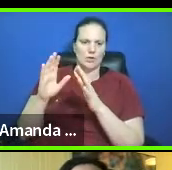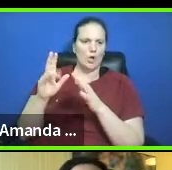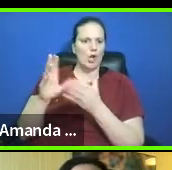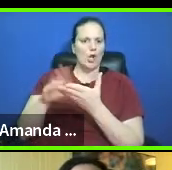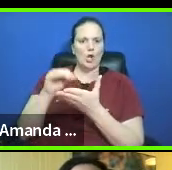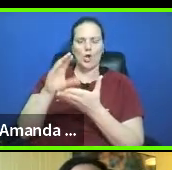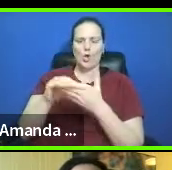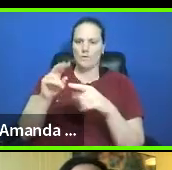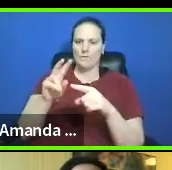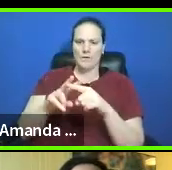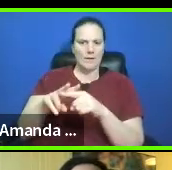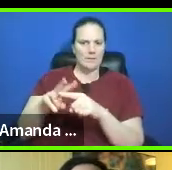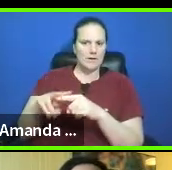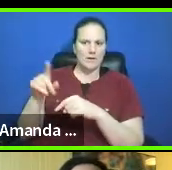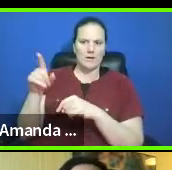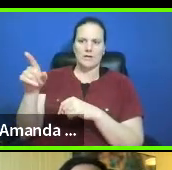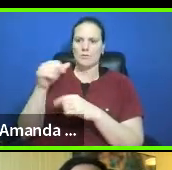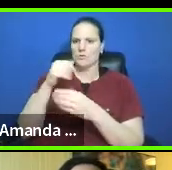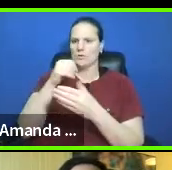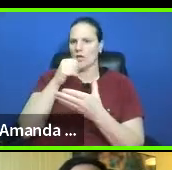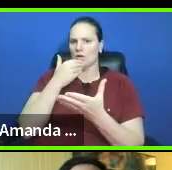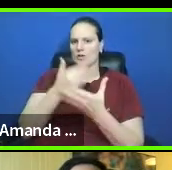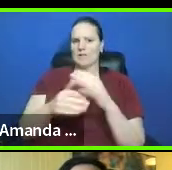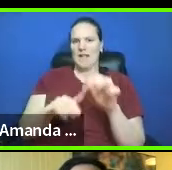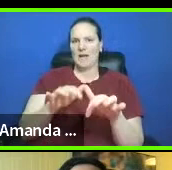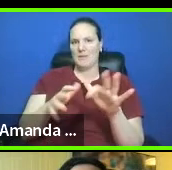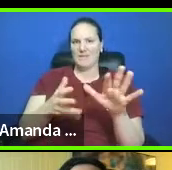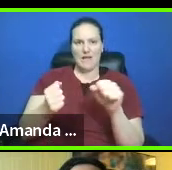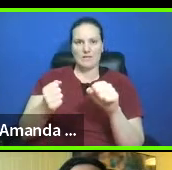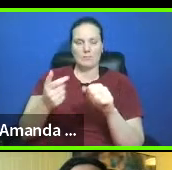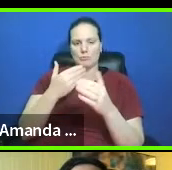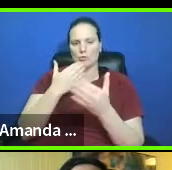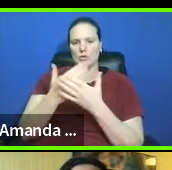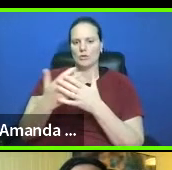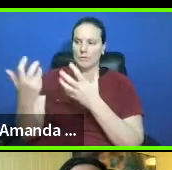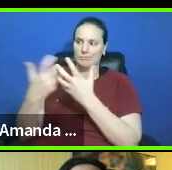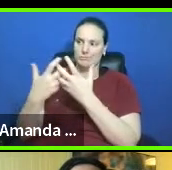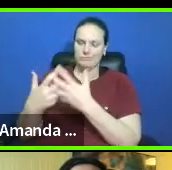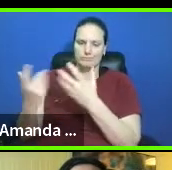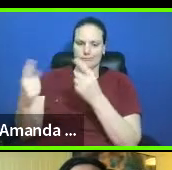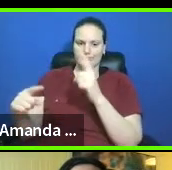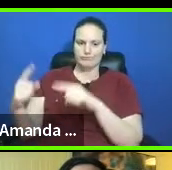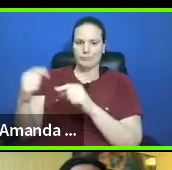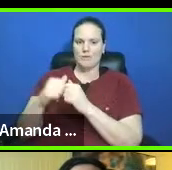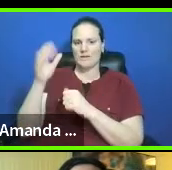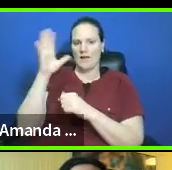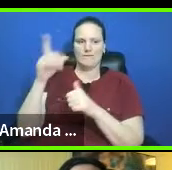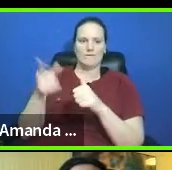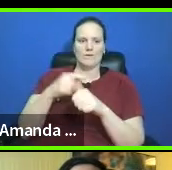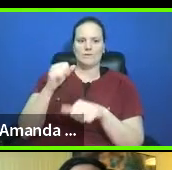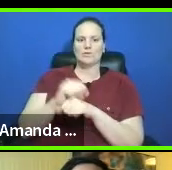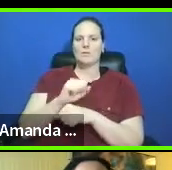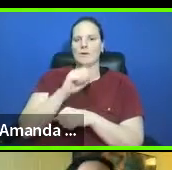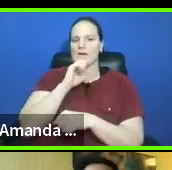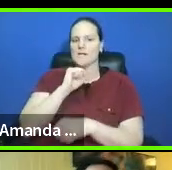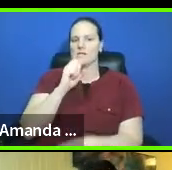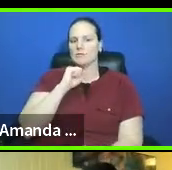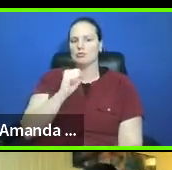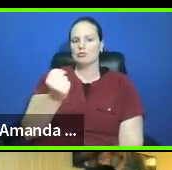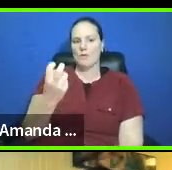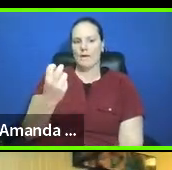vocabularies. And he was not great at typing faster, and I was good at it, to kind of complement each other out. So that was the first job at the age of 12.